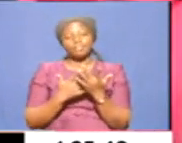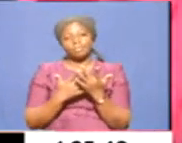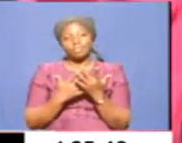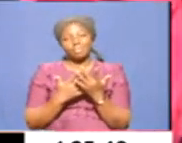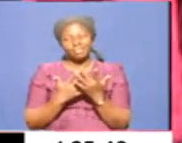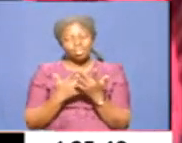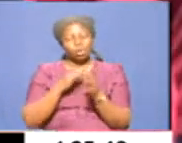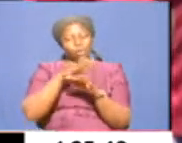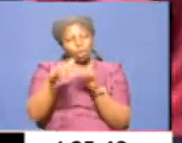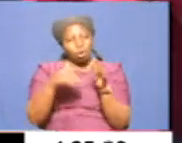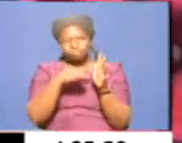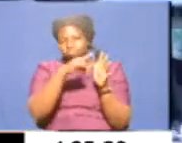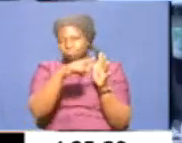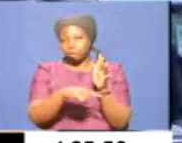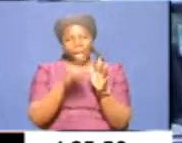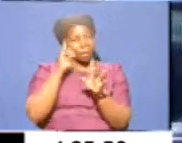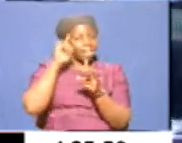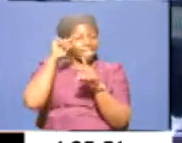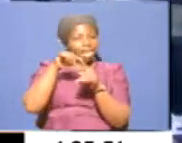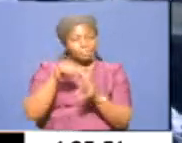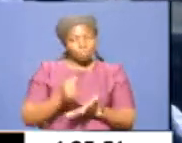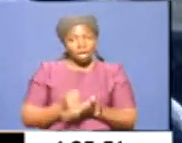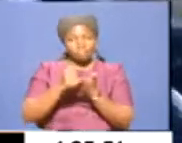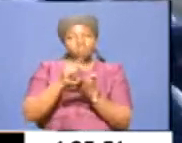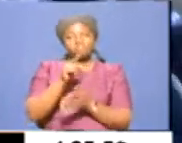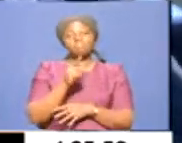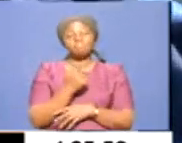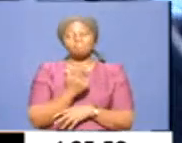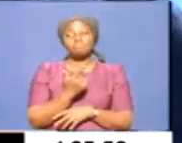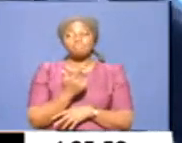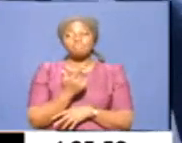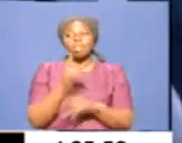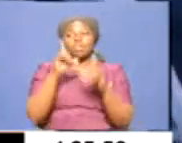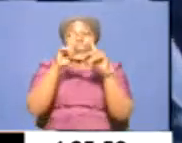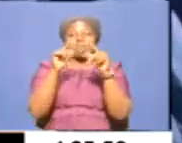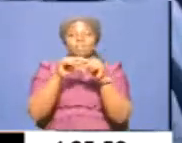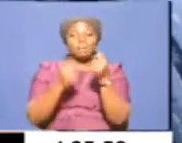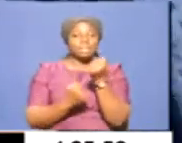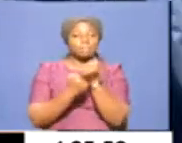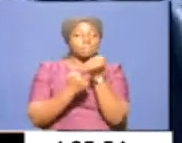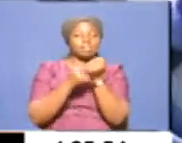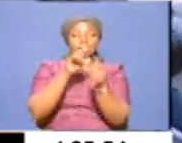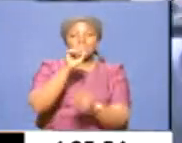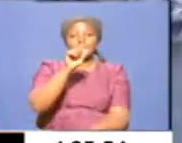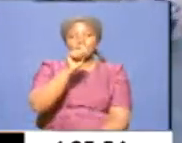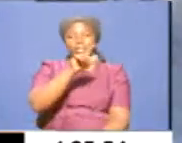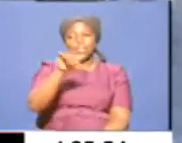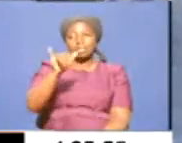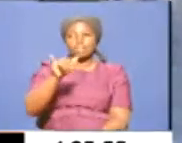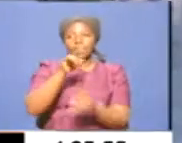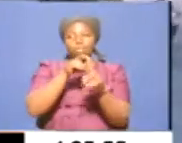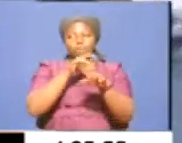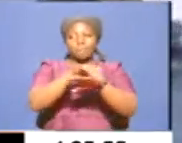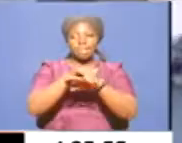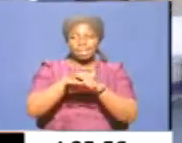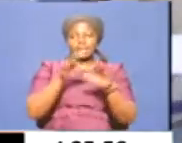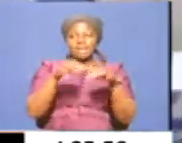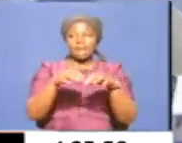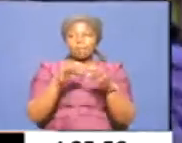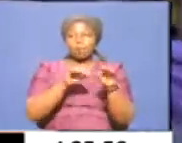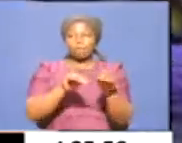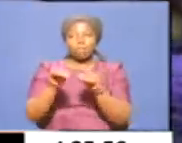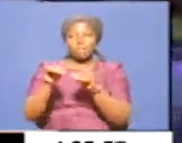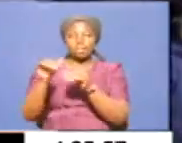yote ndio tuna facilitate. Sentiments echoed by Sally Wambui from the English Club Movement that has partnered with